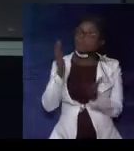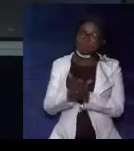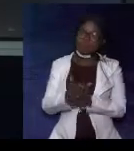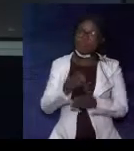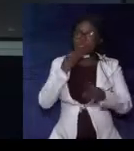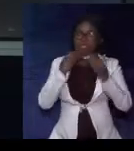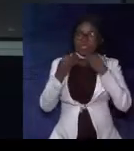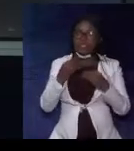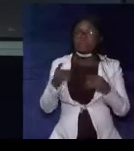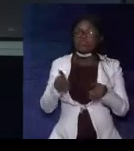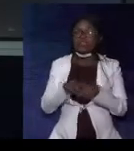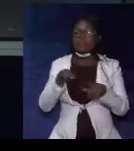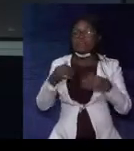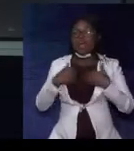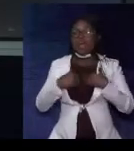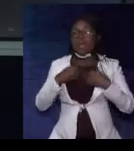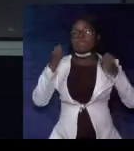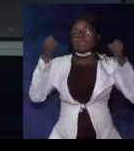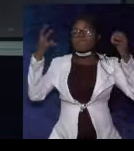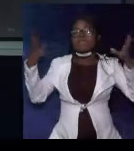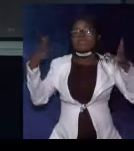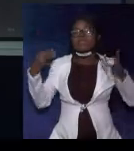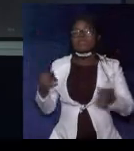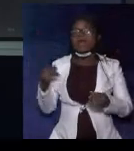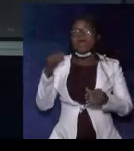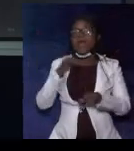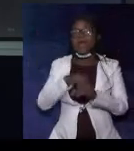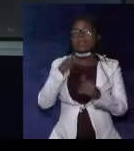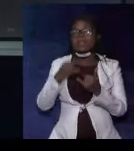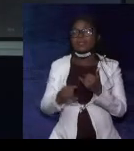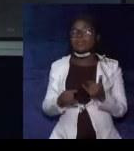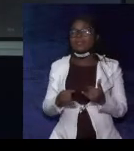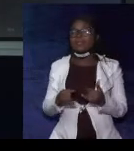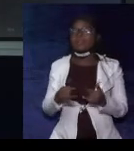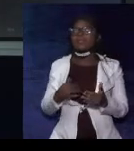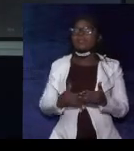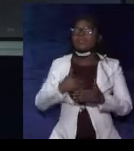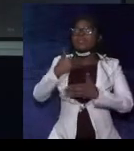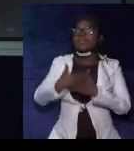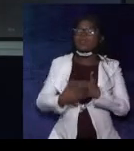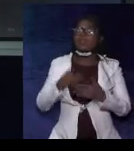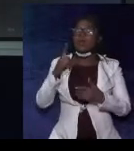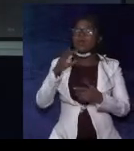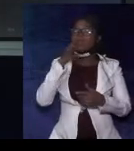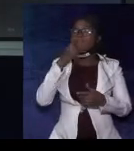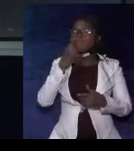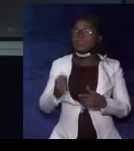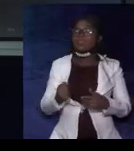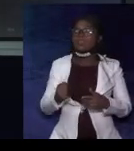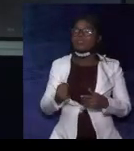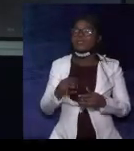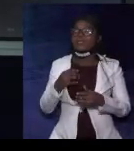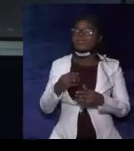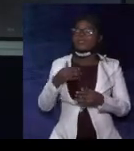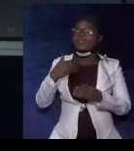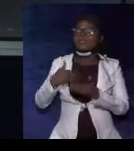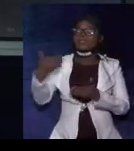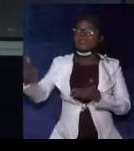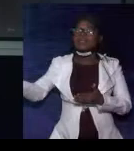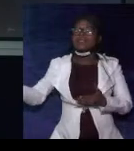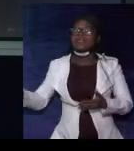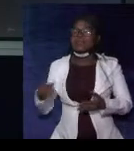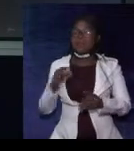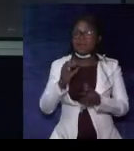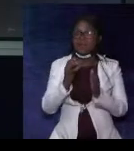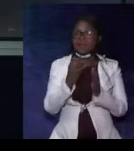produce so that you have a lot at the end. Next is sales record. Say that, sales record. What do we use